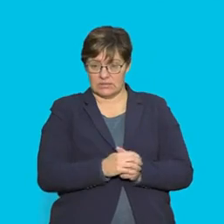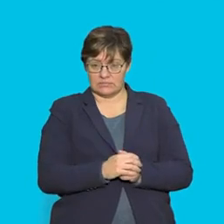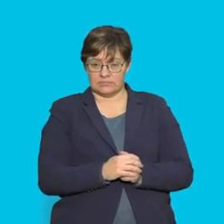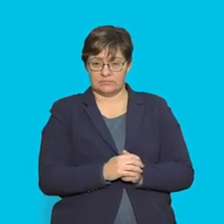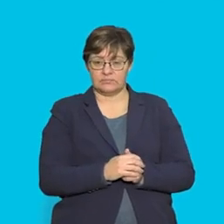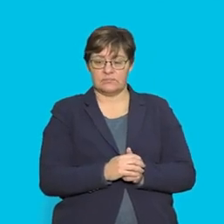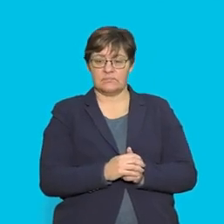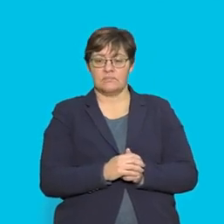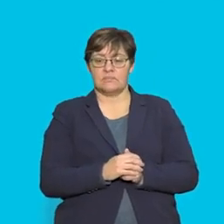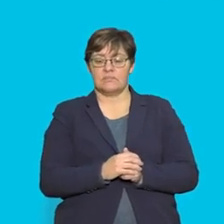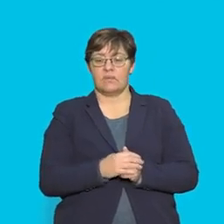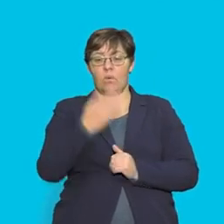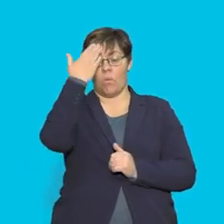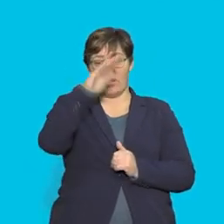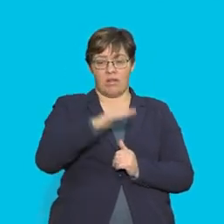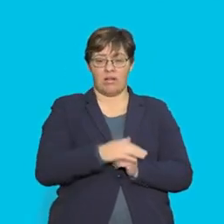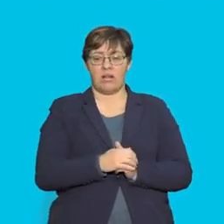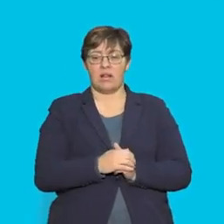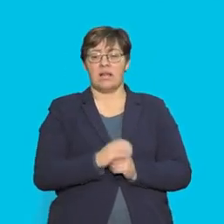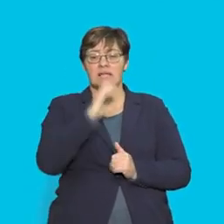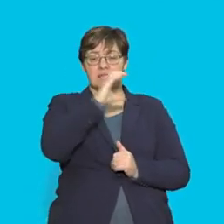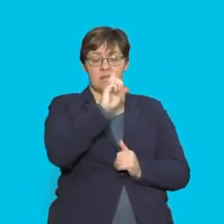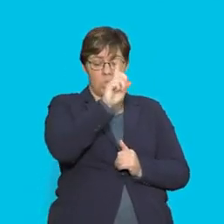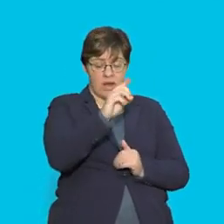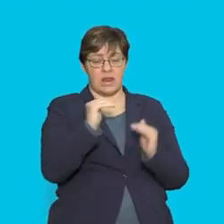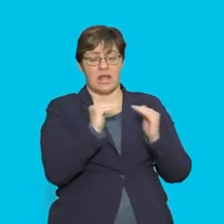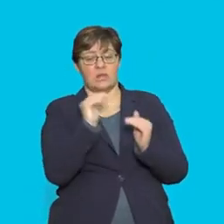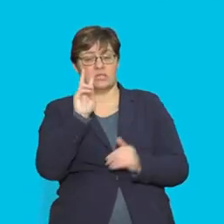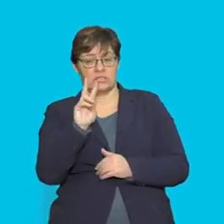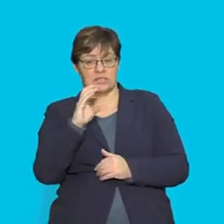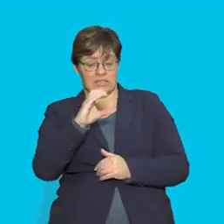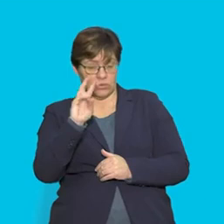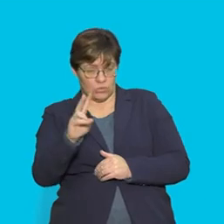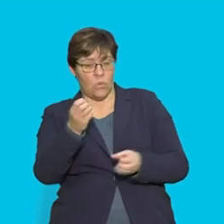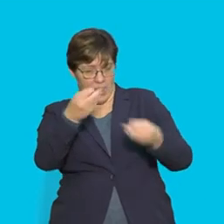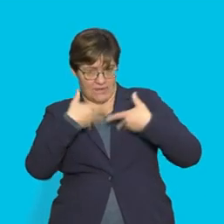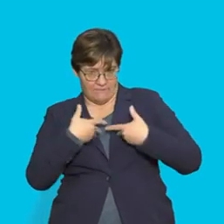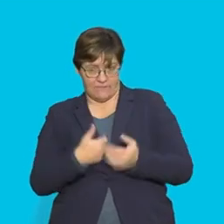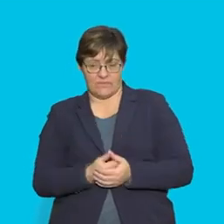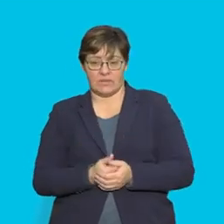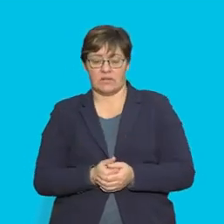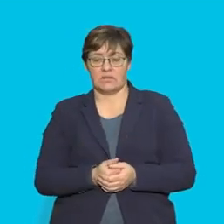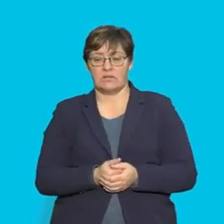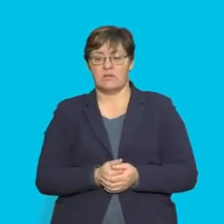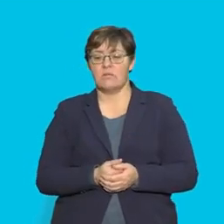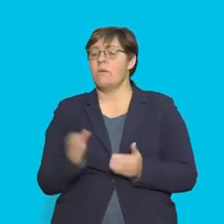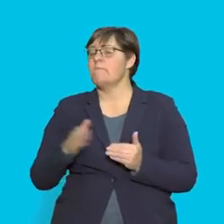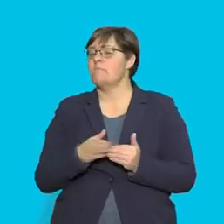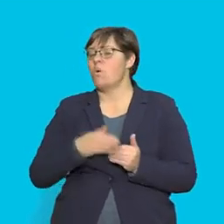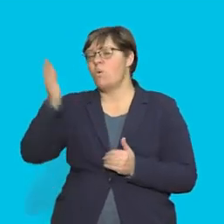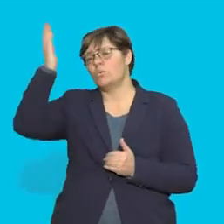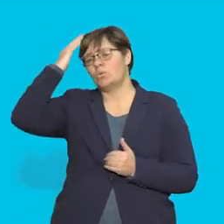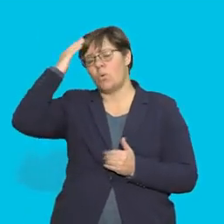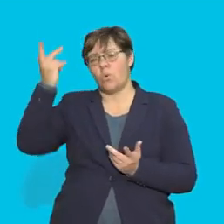properly. We know that C1 is equals to C2. That's a given to us. Now, what else do we know about